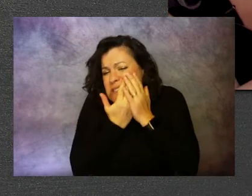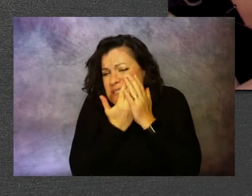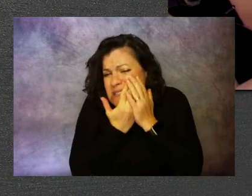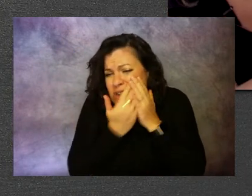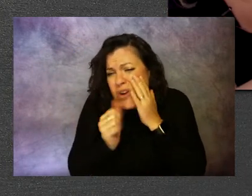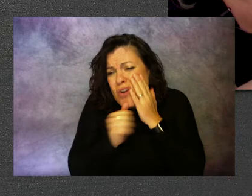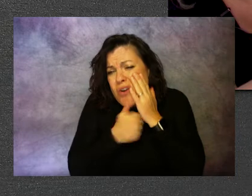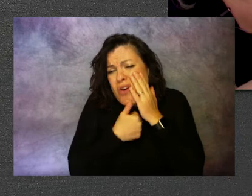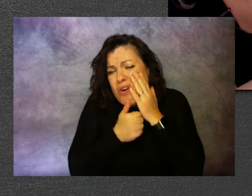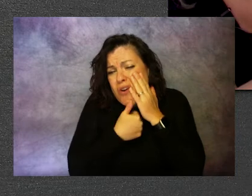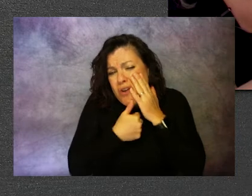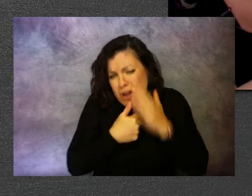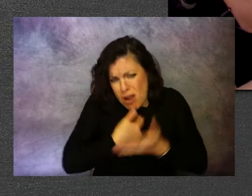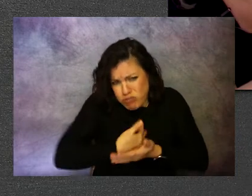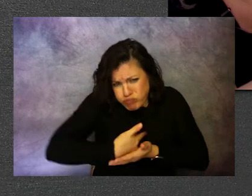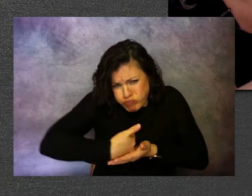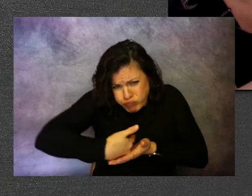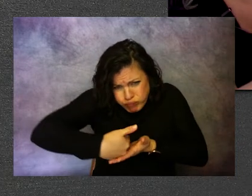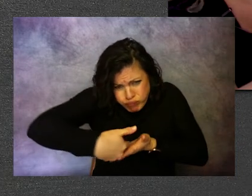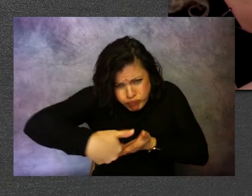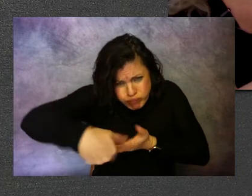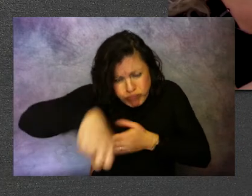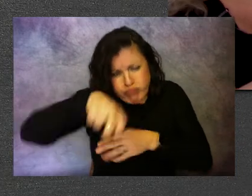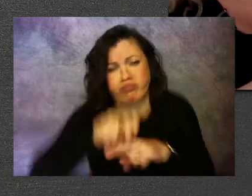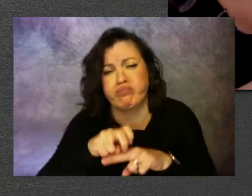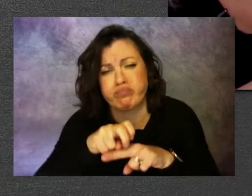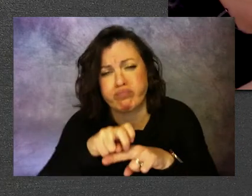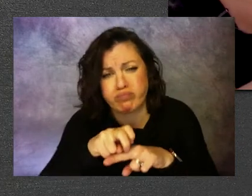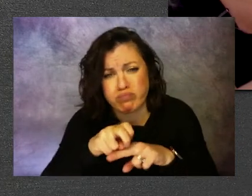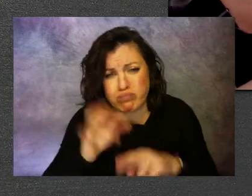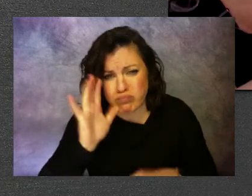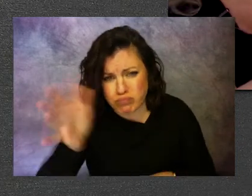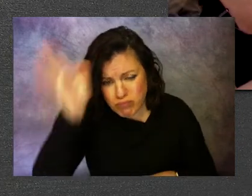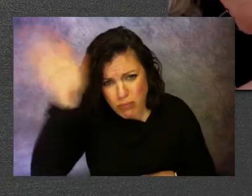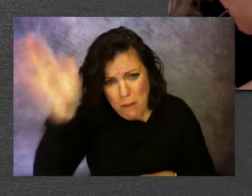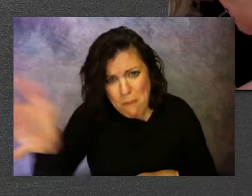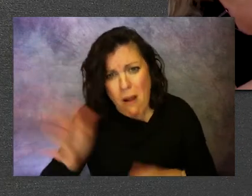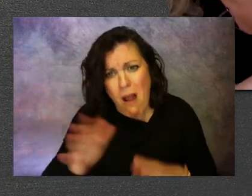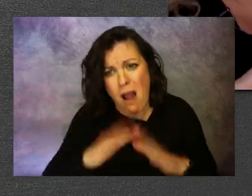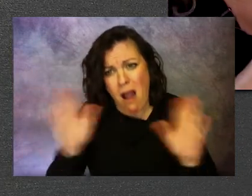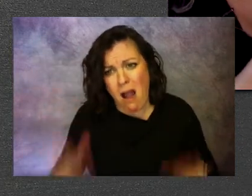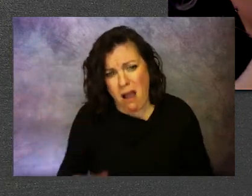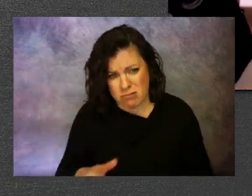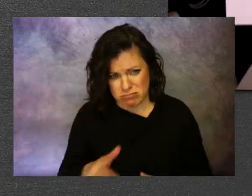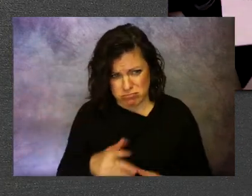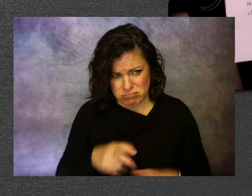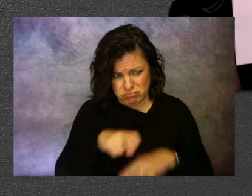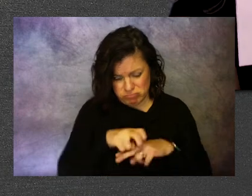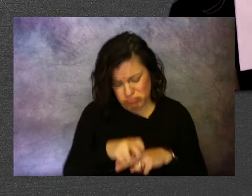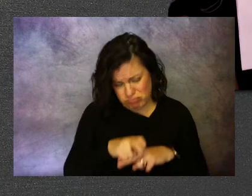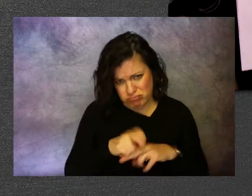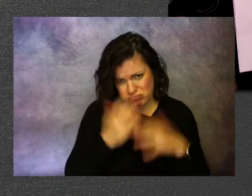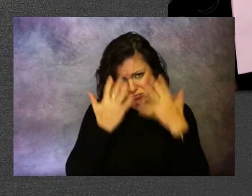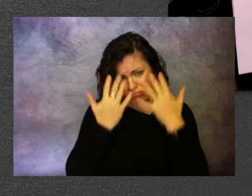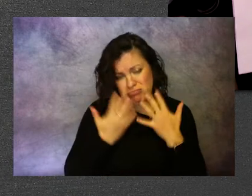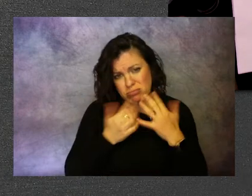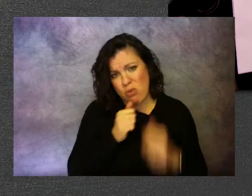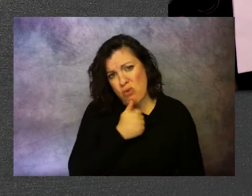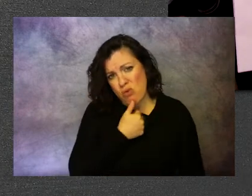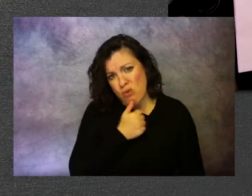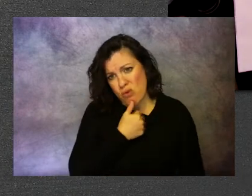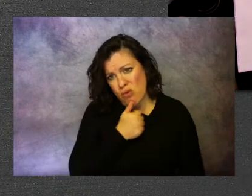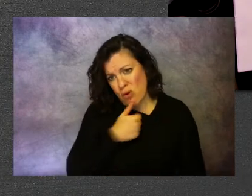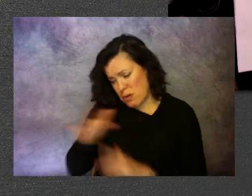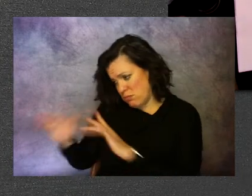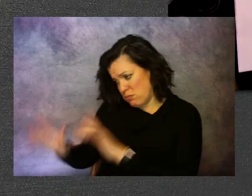slope and lay there moaning. Oh, poor Wilbur. He looks